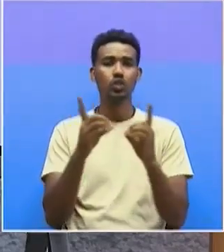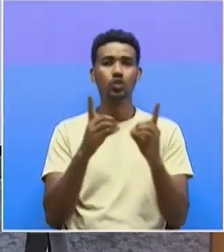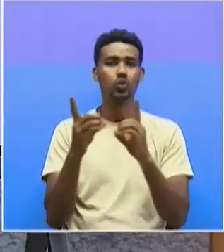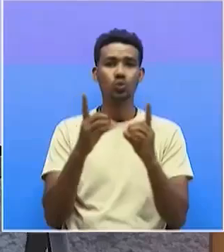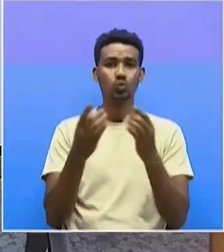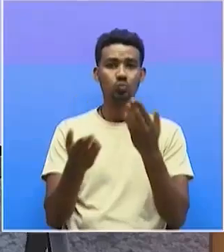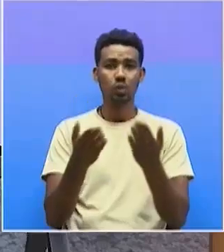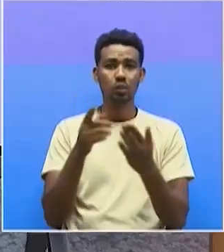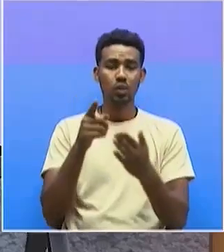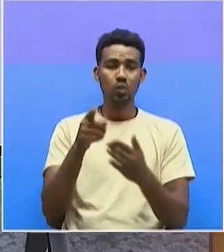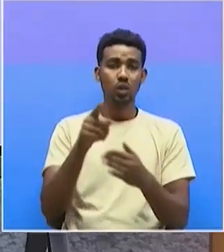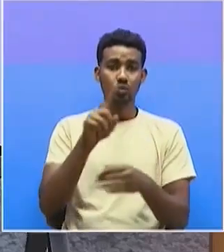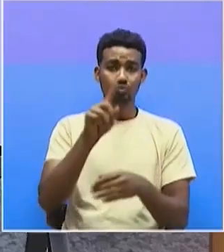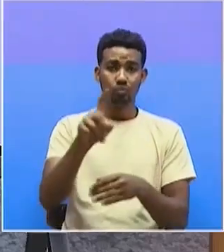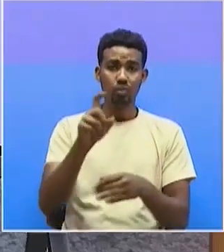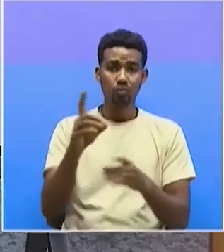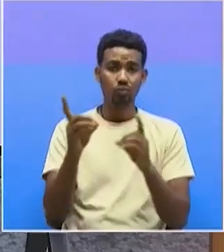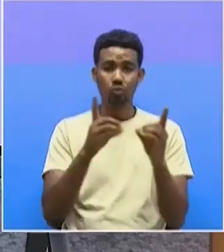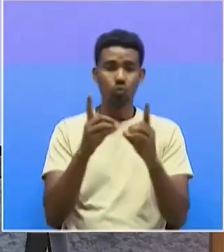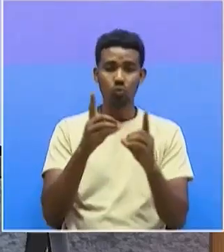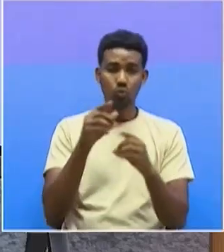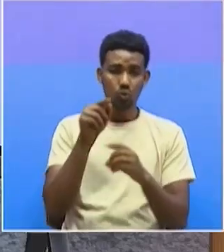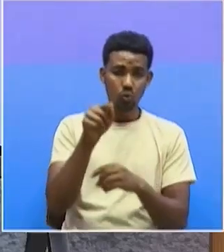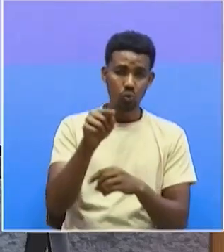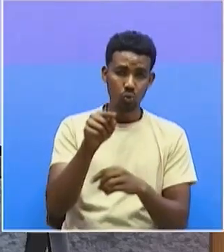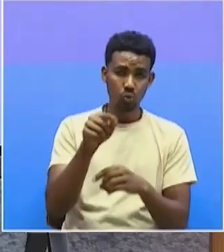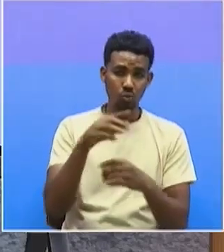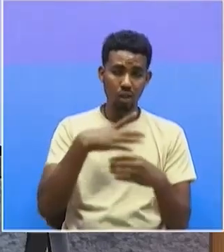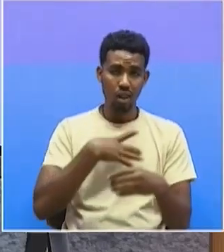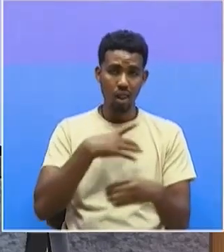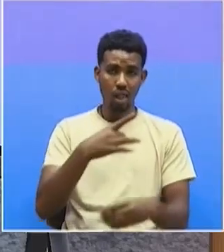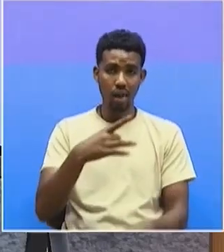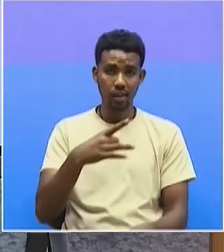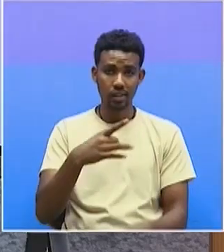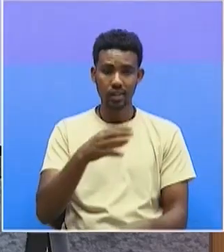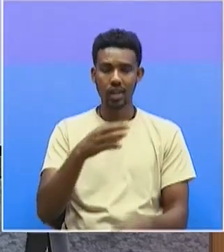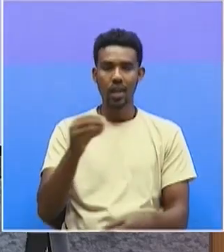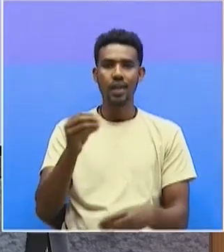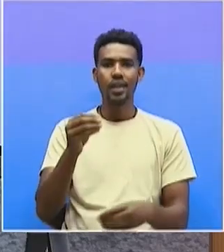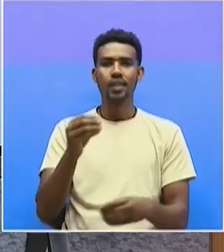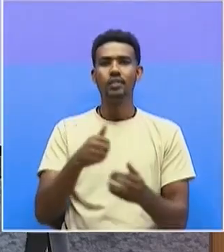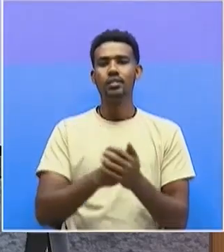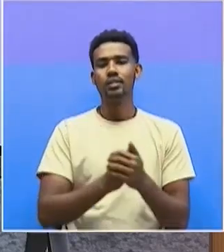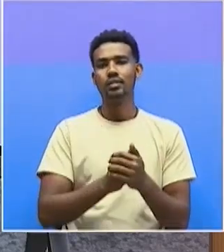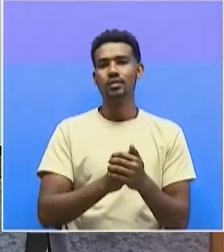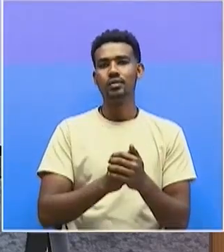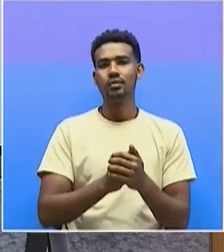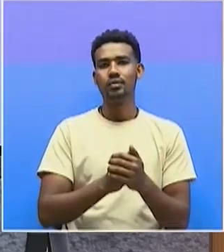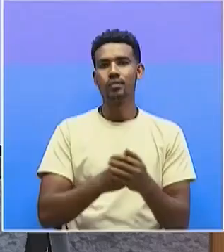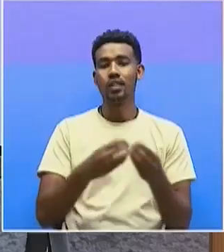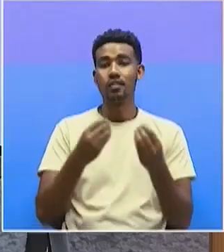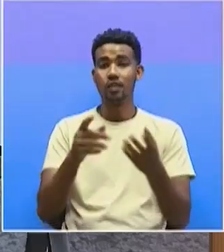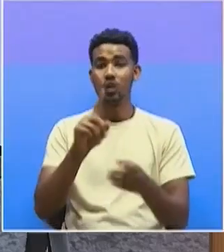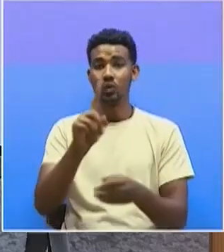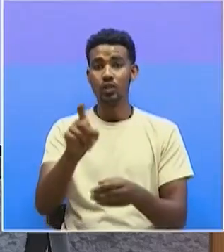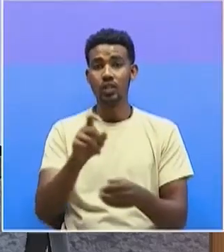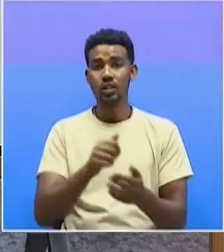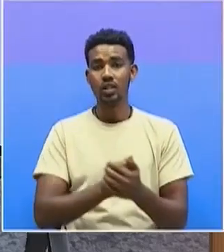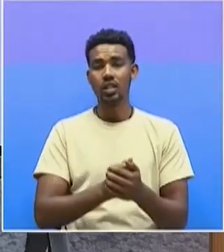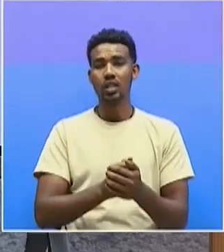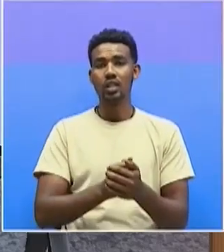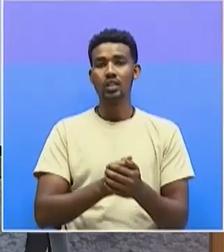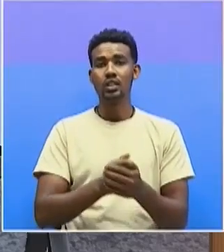using what I say, do you like, and giving the questions. And the person